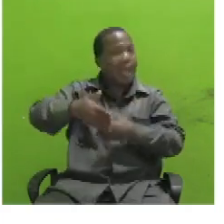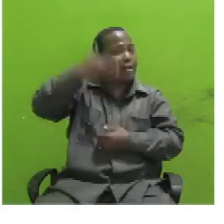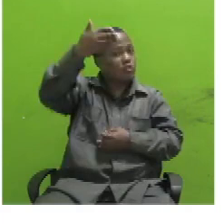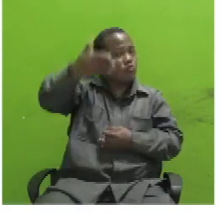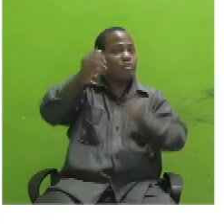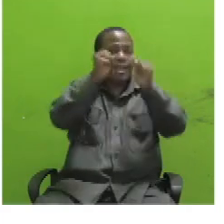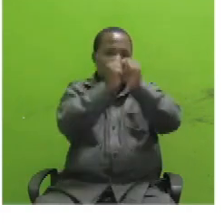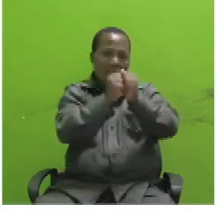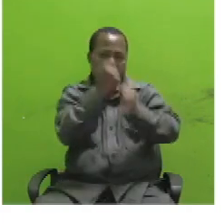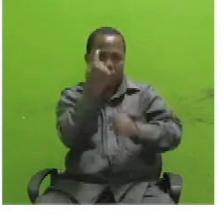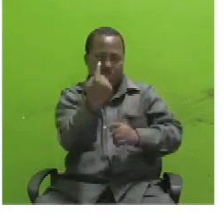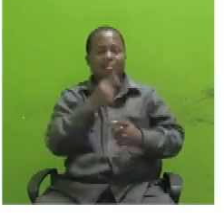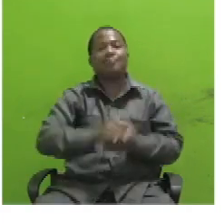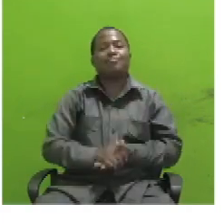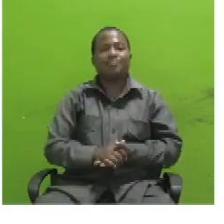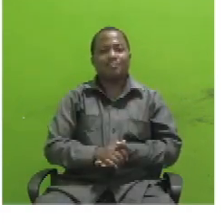10:45.